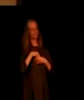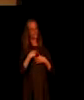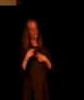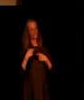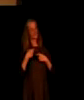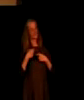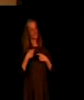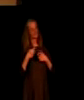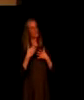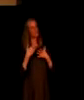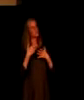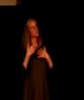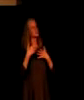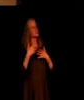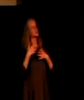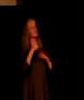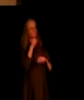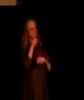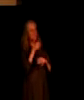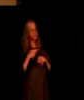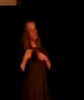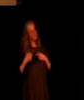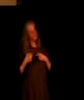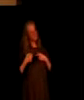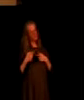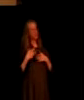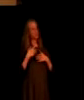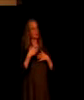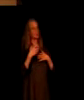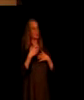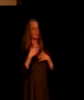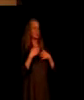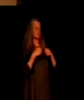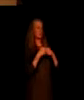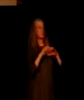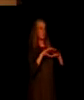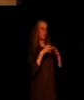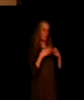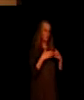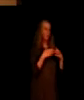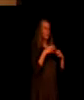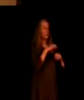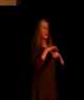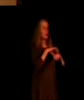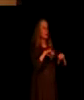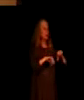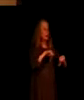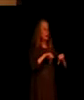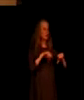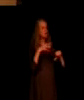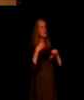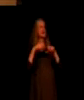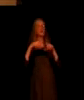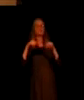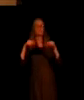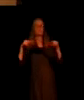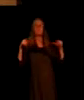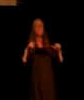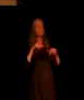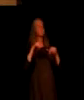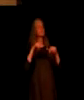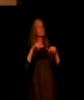was subtle, but real tension between Earth science, the other